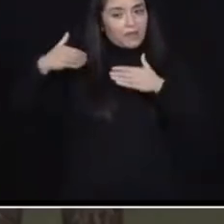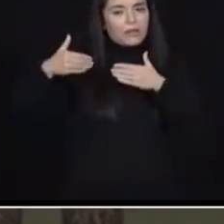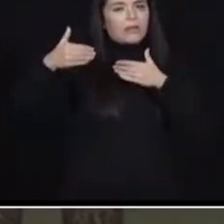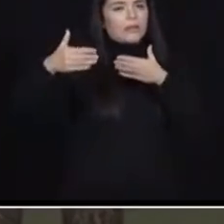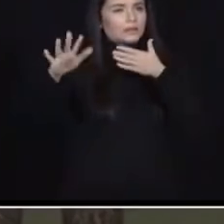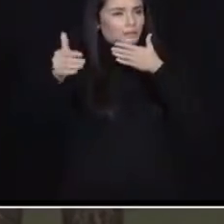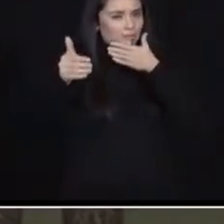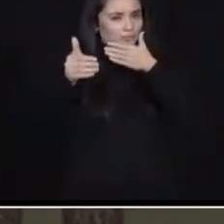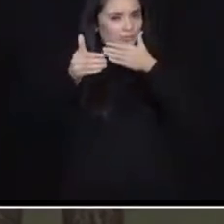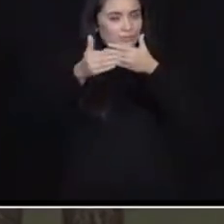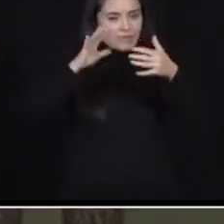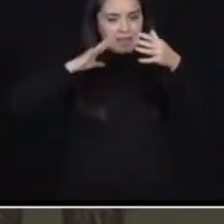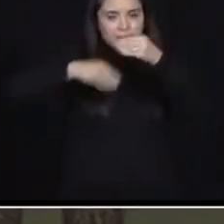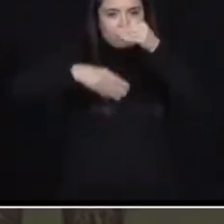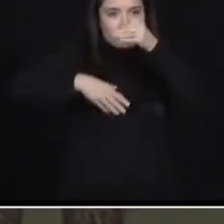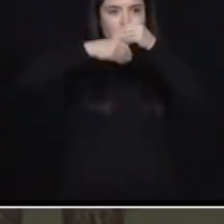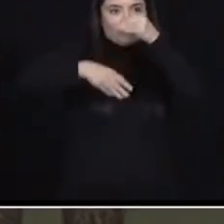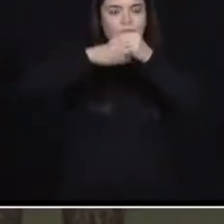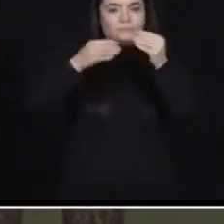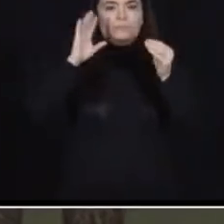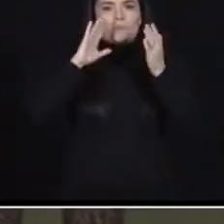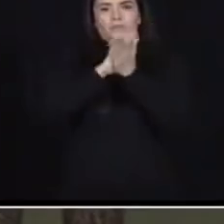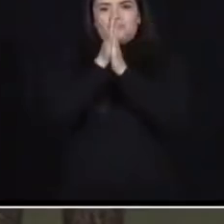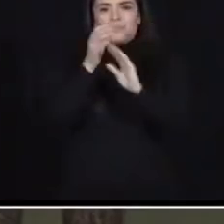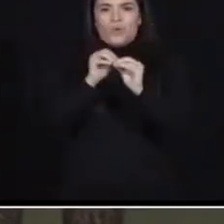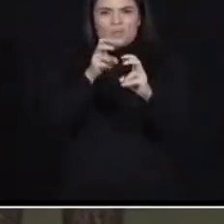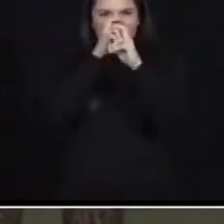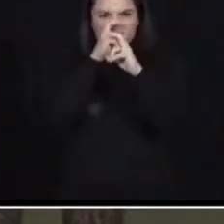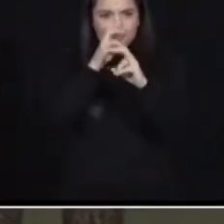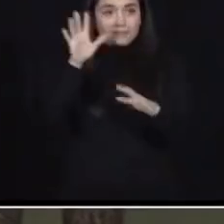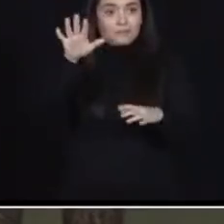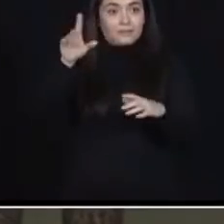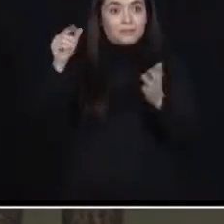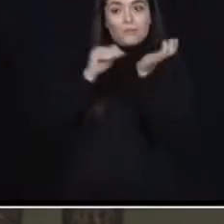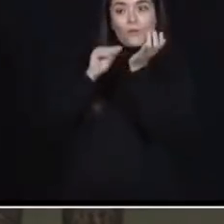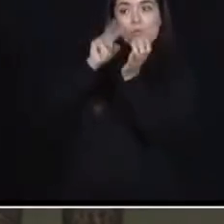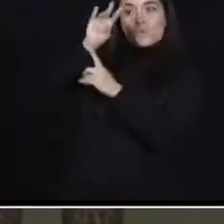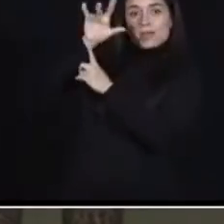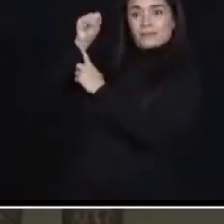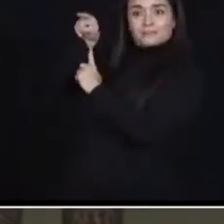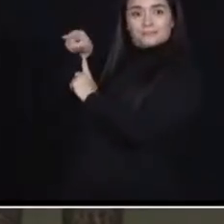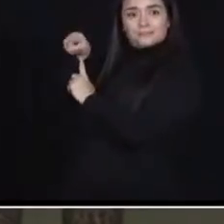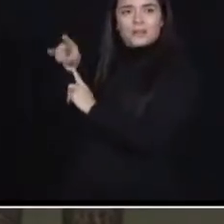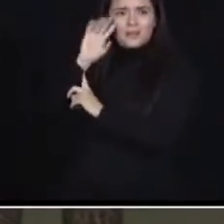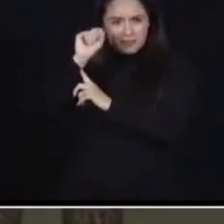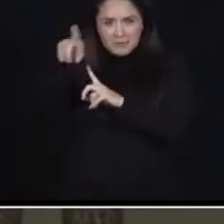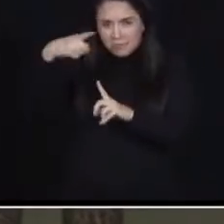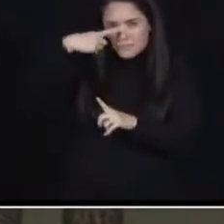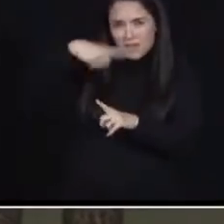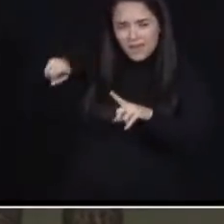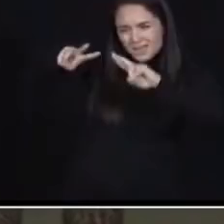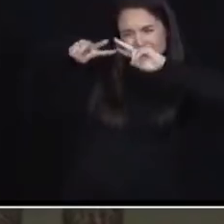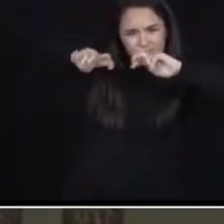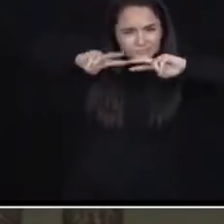asked Dr. Williams to take another hard look at the restrictions and come back to us next week with his advice if